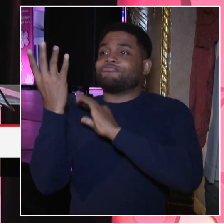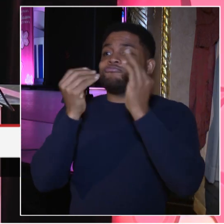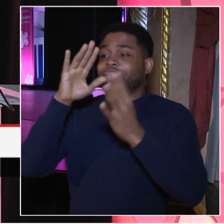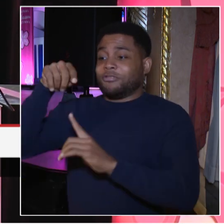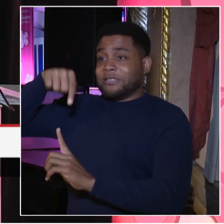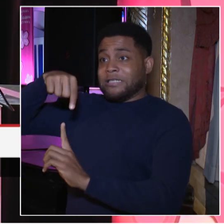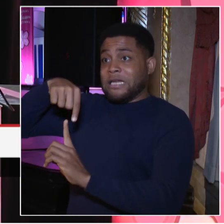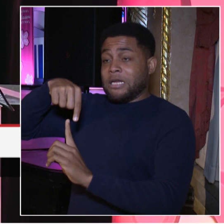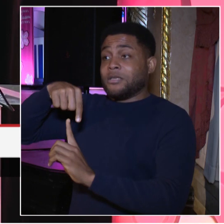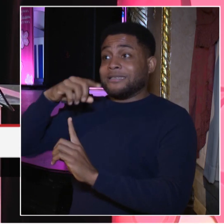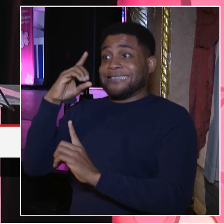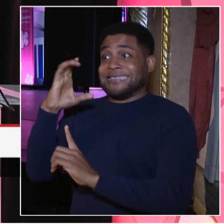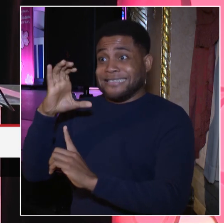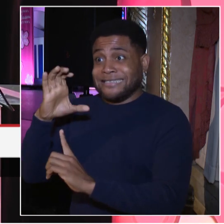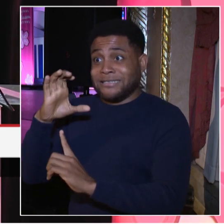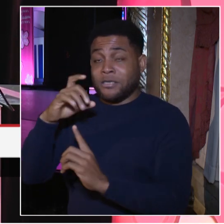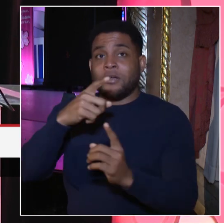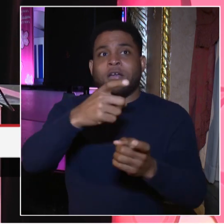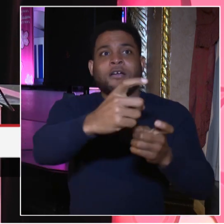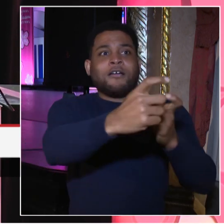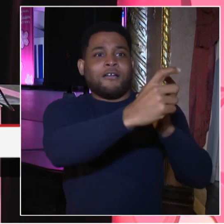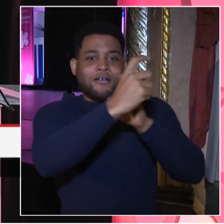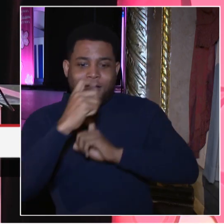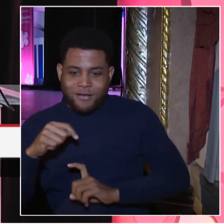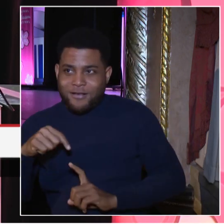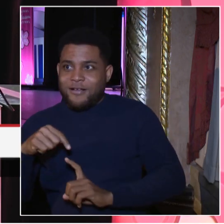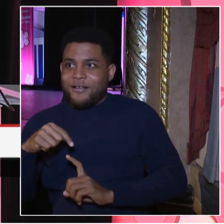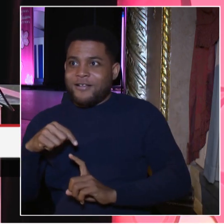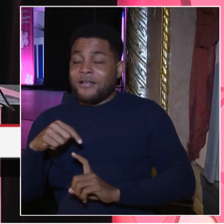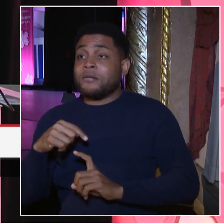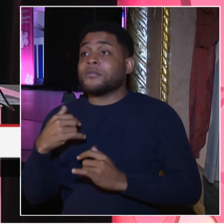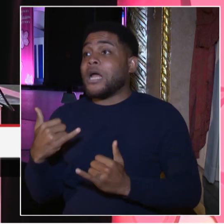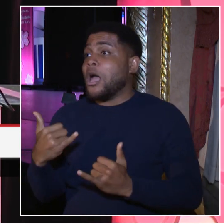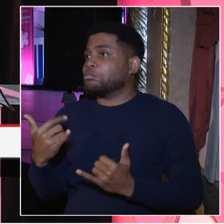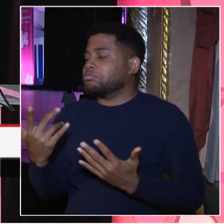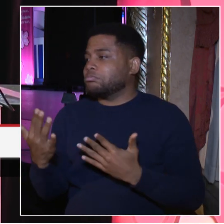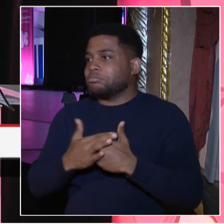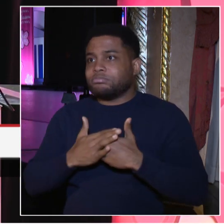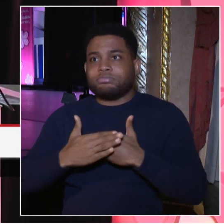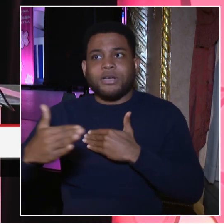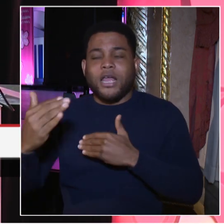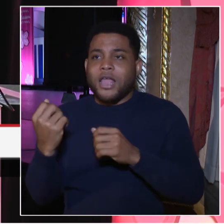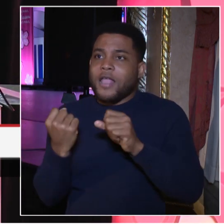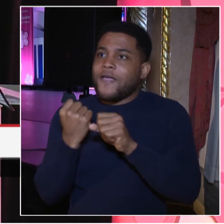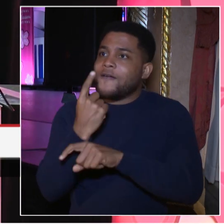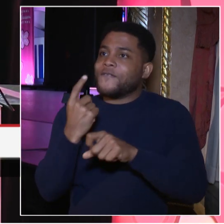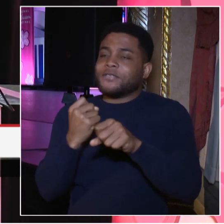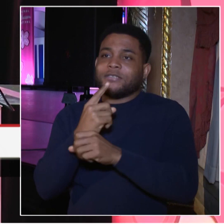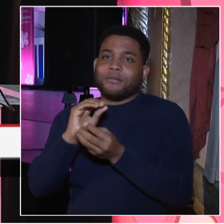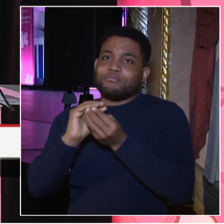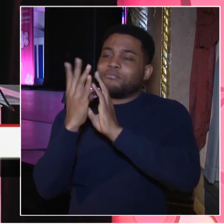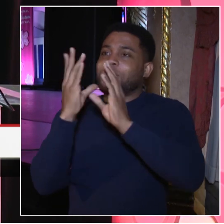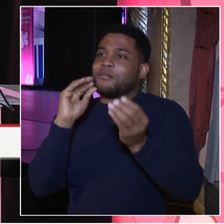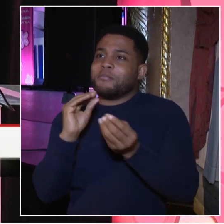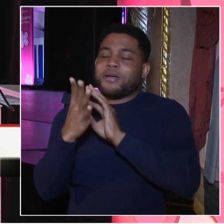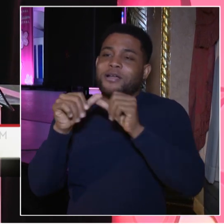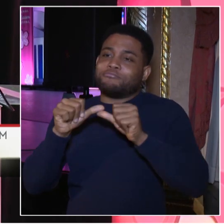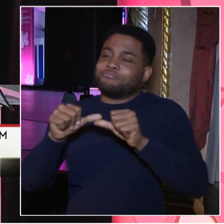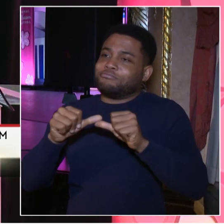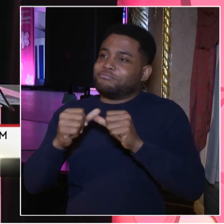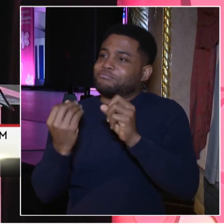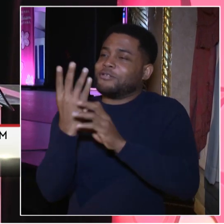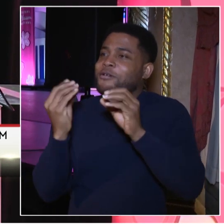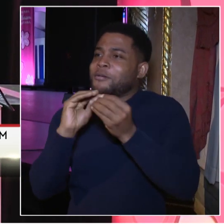gift that keeps giving, serving as a symbol of the friendship and partnership between our nations.